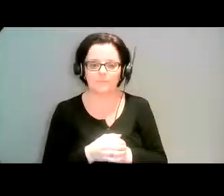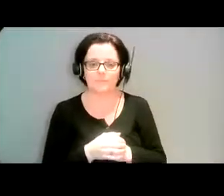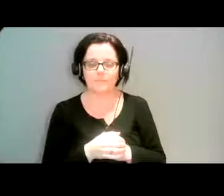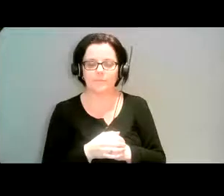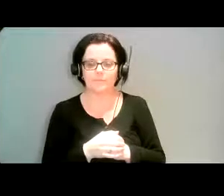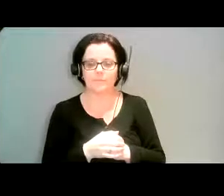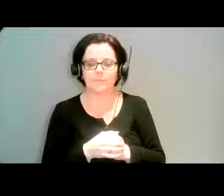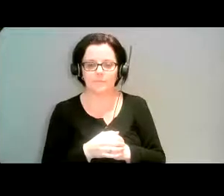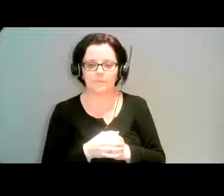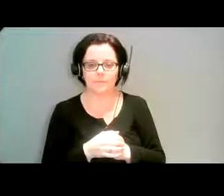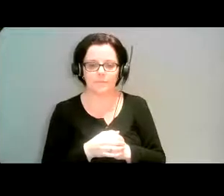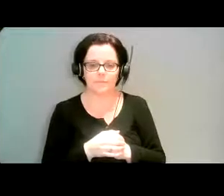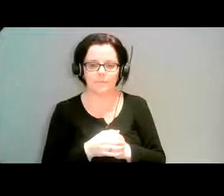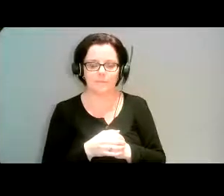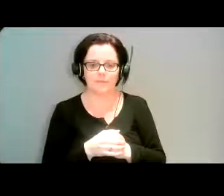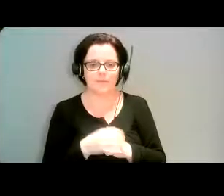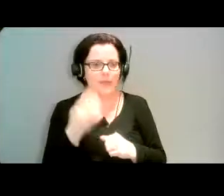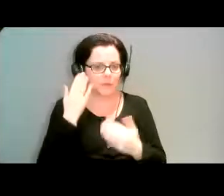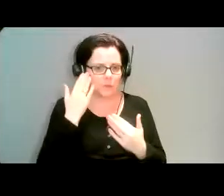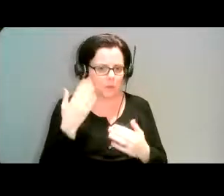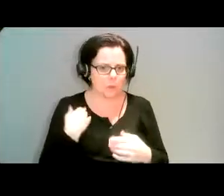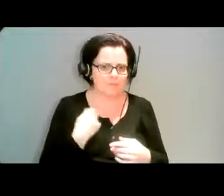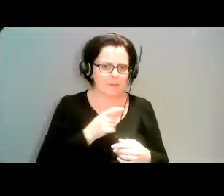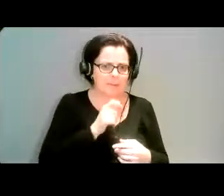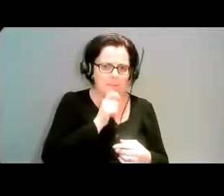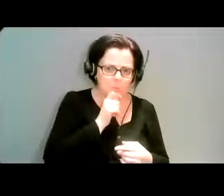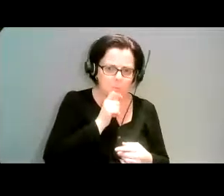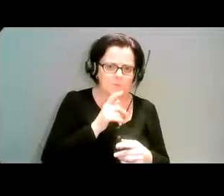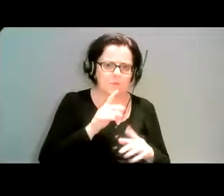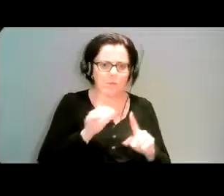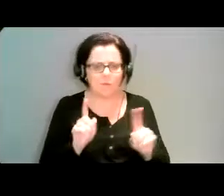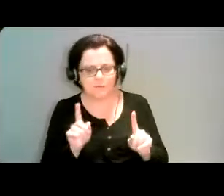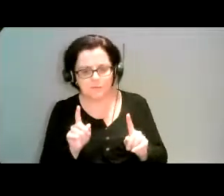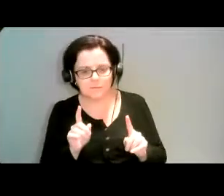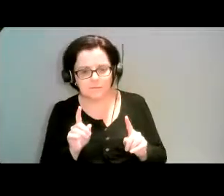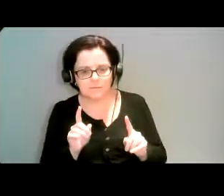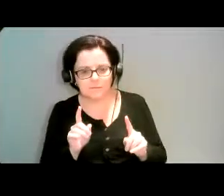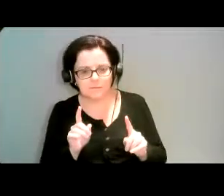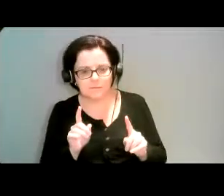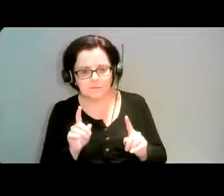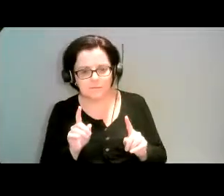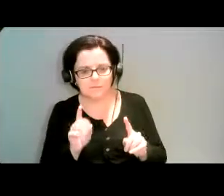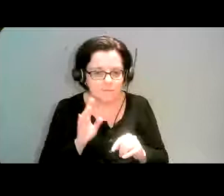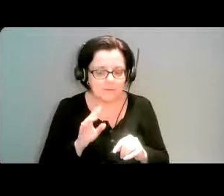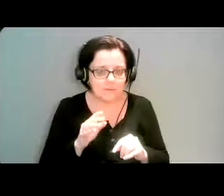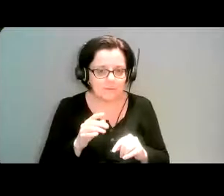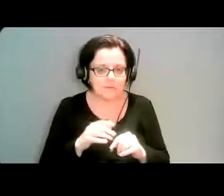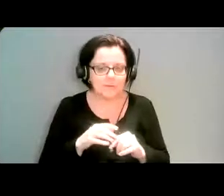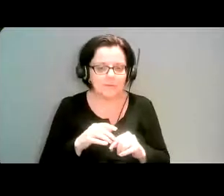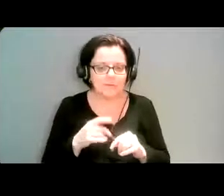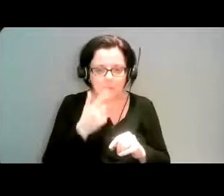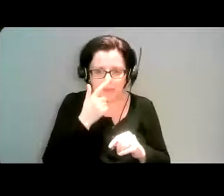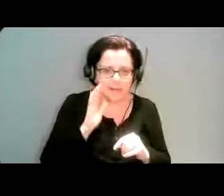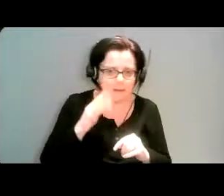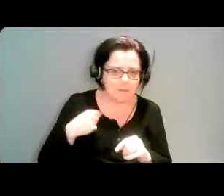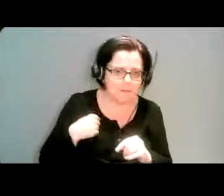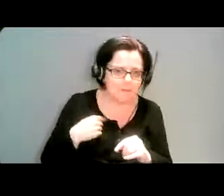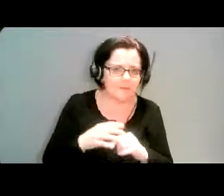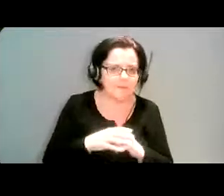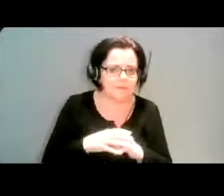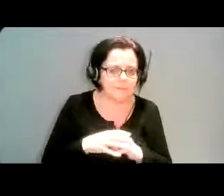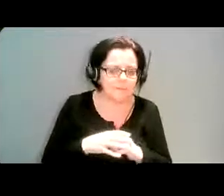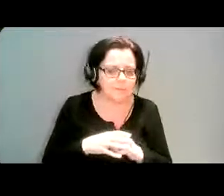I don't know whether I'm on mute or not. Hello? Hi. Hi. Chantel, it's Yolanta.